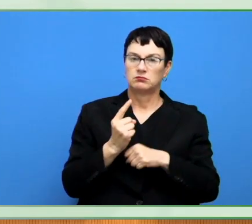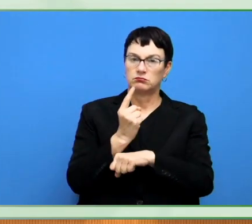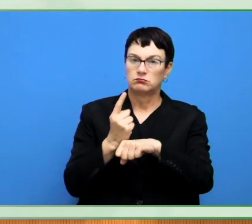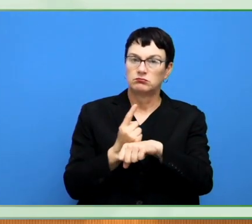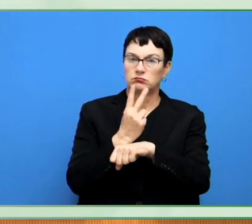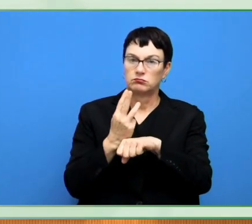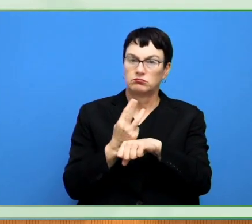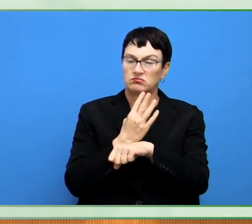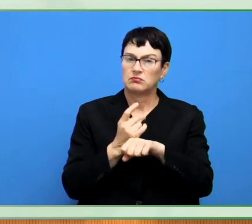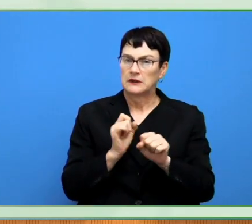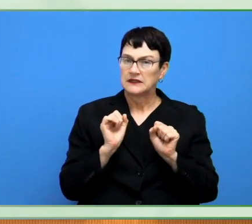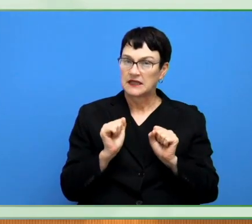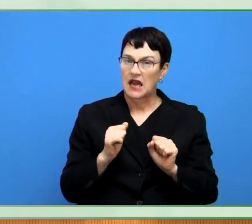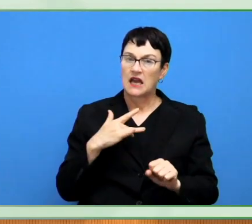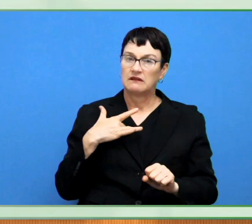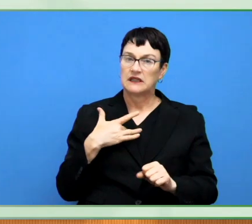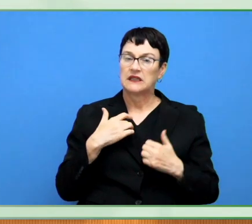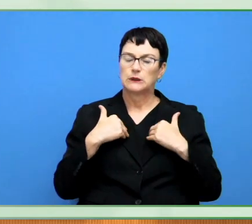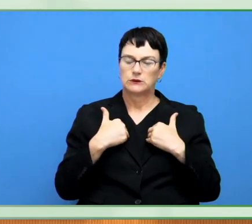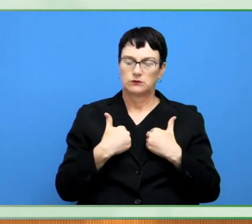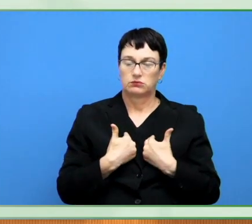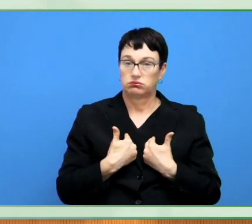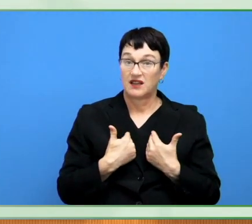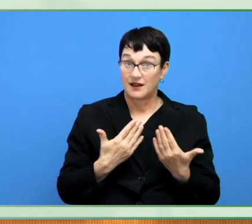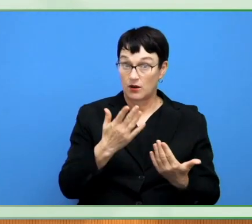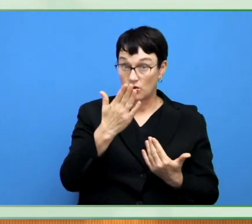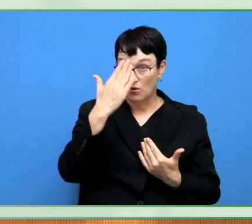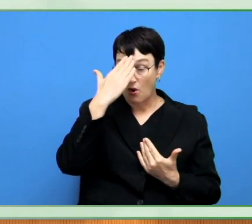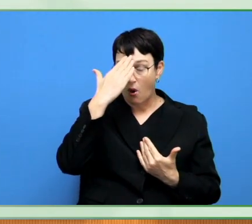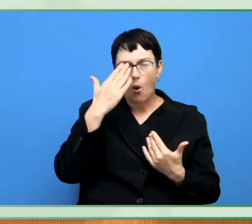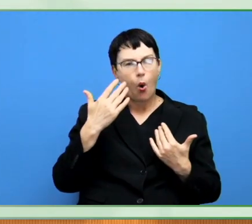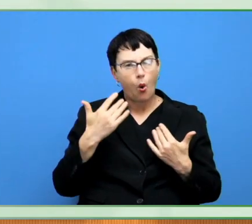for those who are working with EMG, this is the worst thing that can happen to you, because